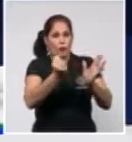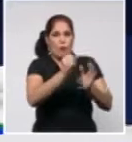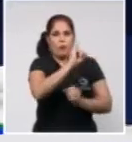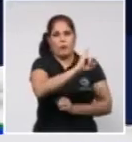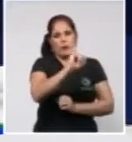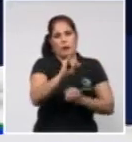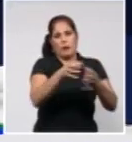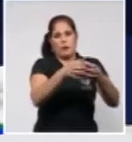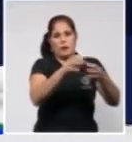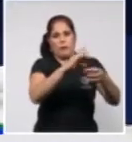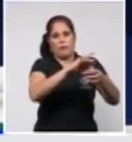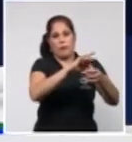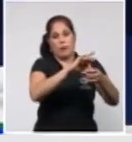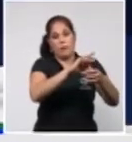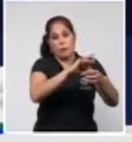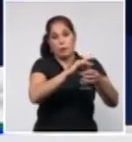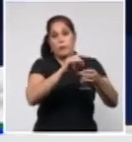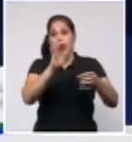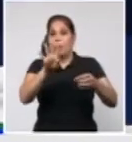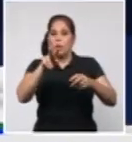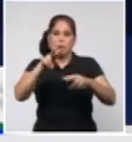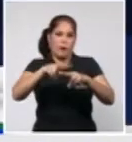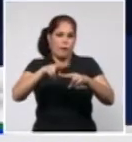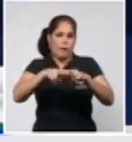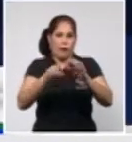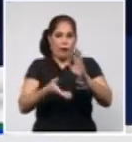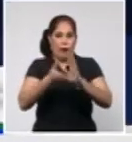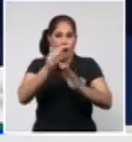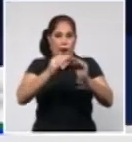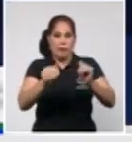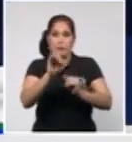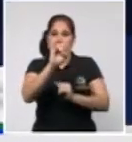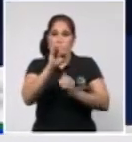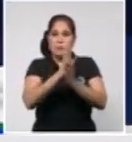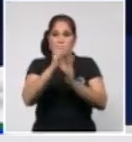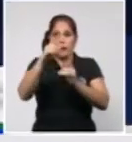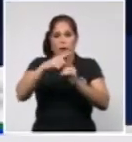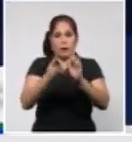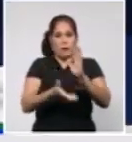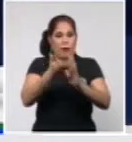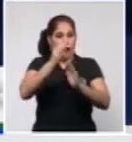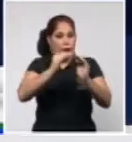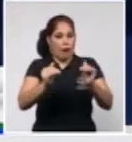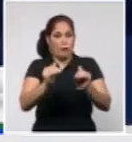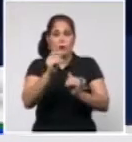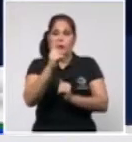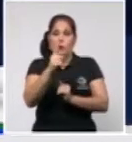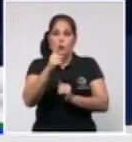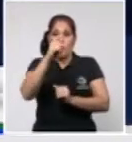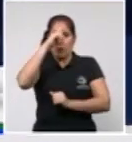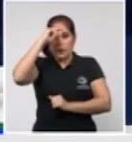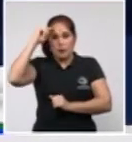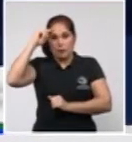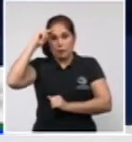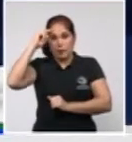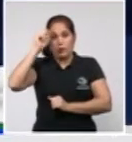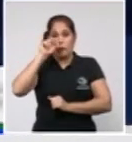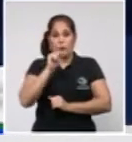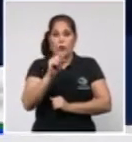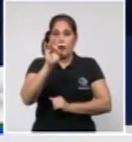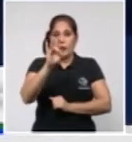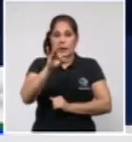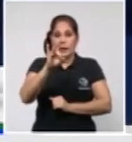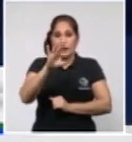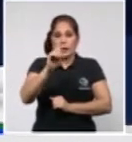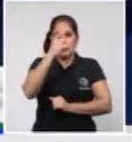in Sancti Spiritus, and 15 in Ciego de Ávila. This means that, to date,